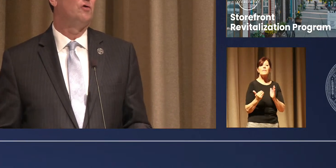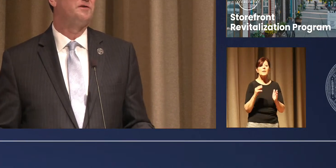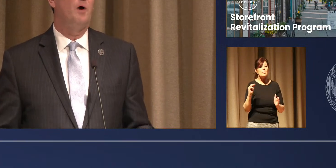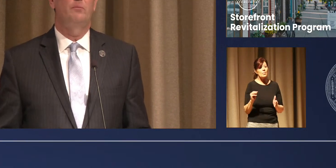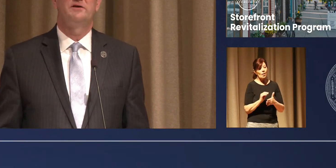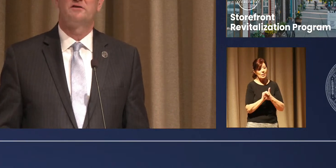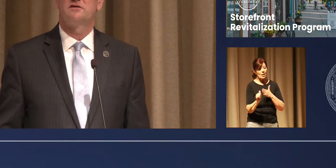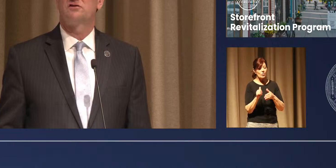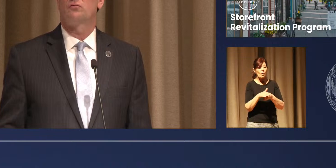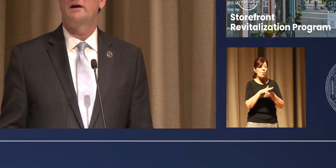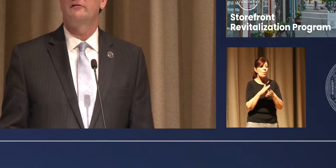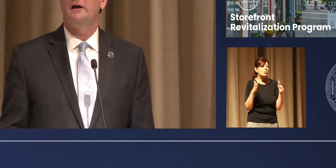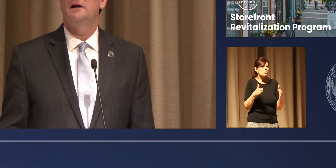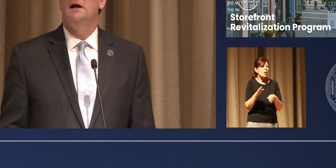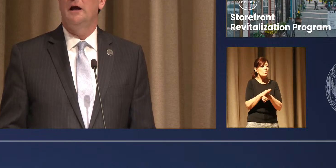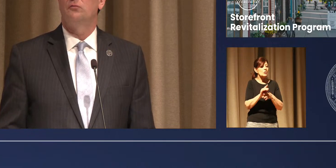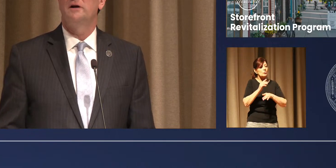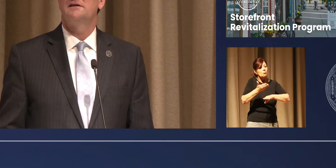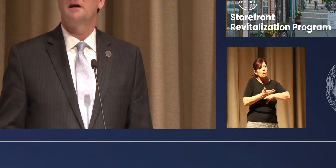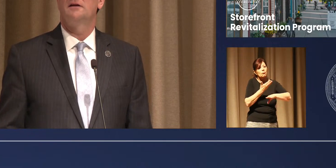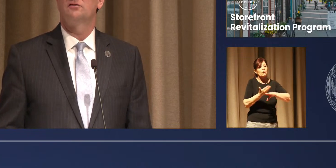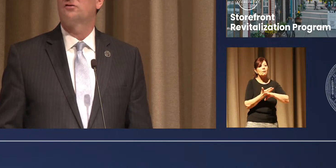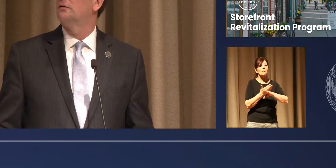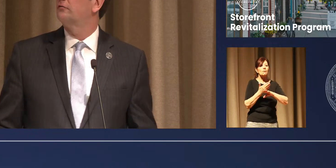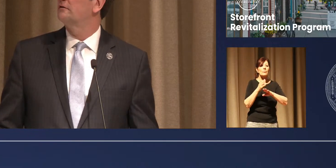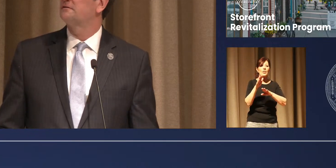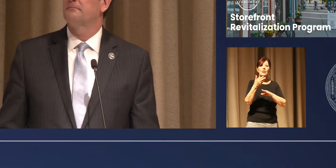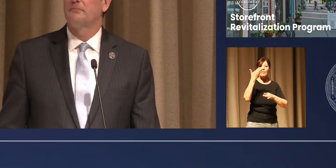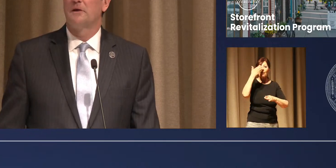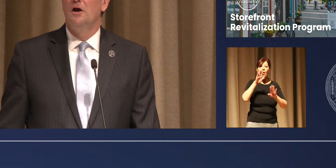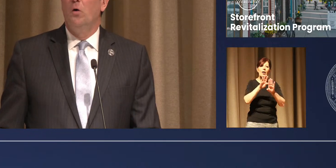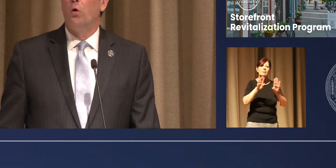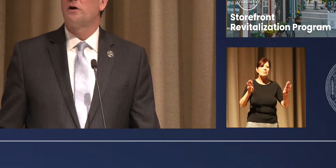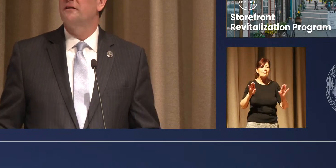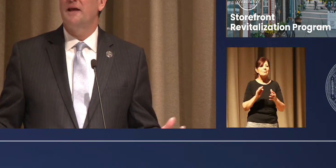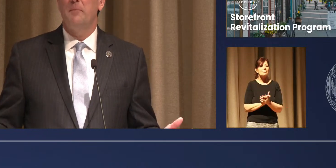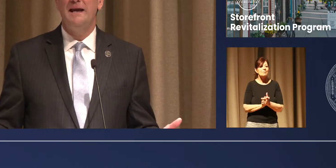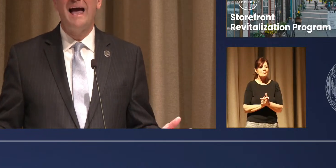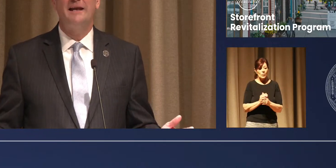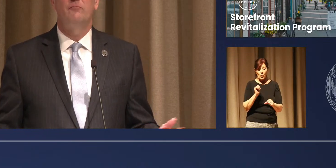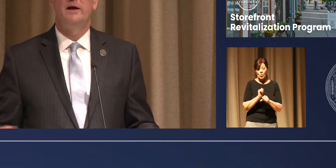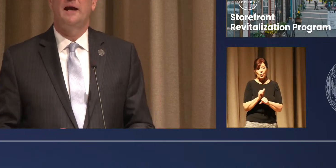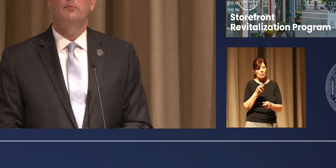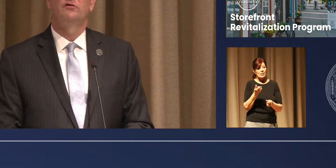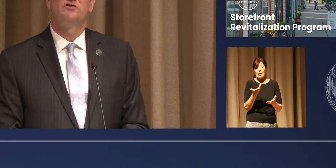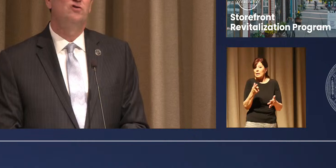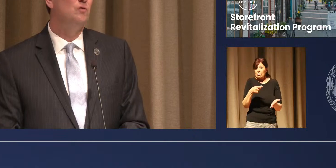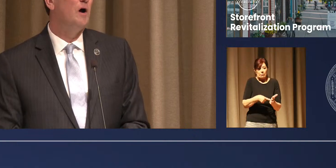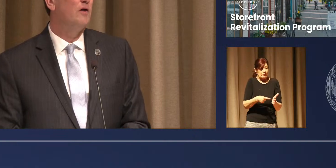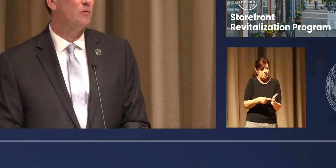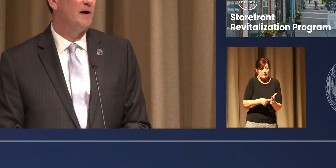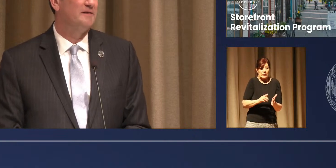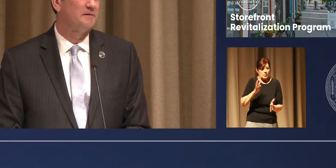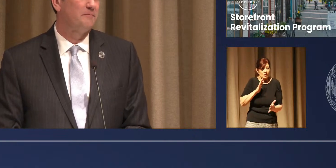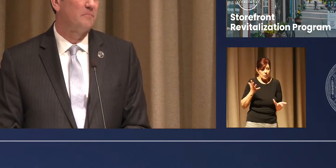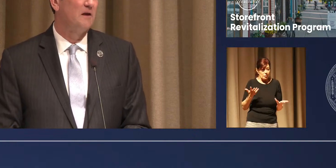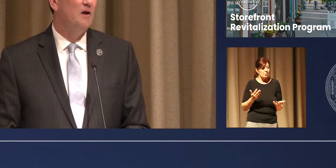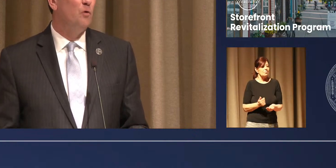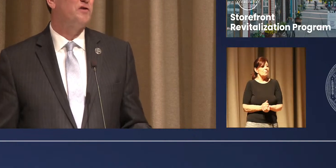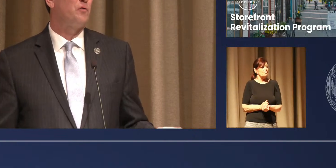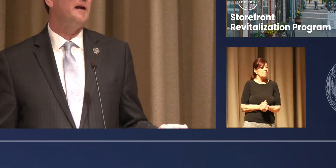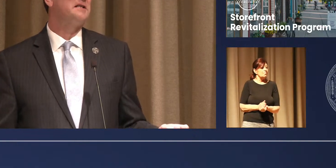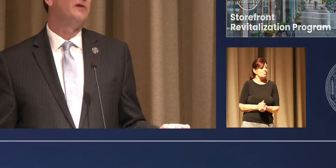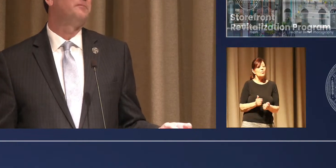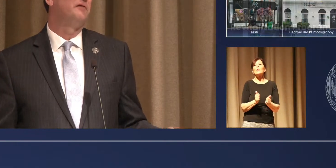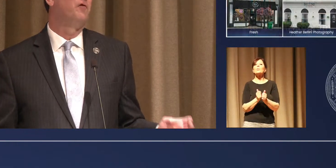in local small businesses to renovate and redesign their storefronts, work that they may not have been able to do otherwise.